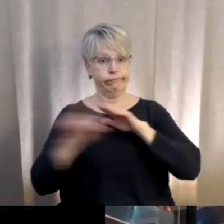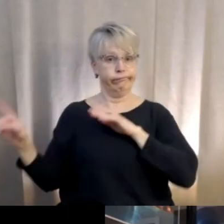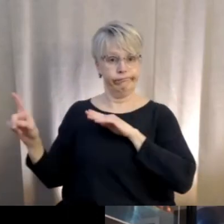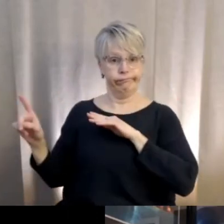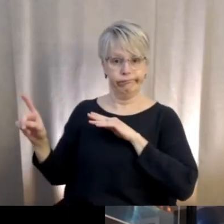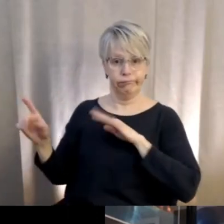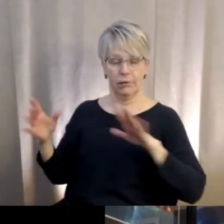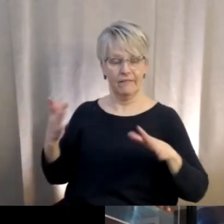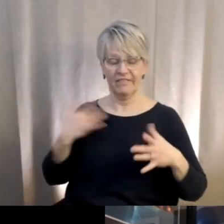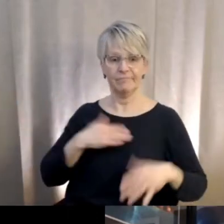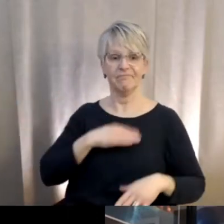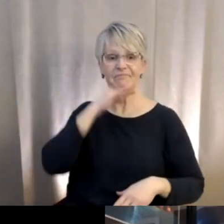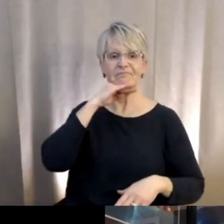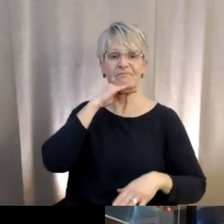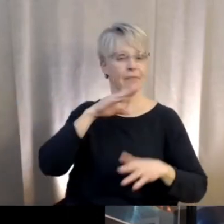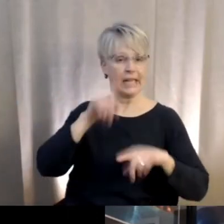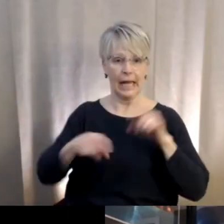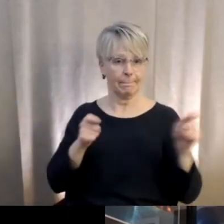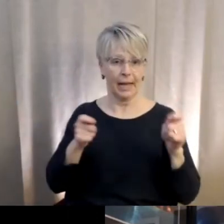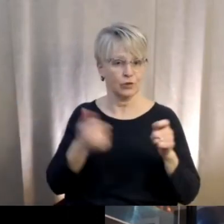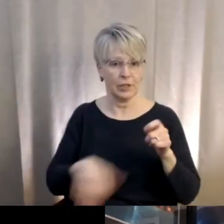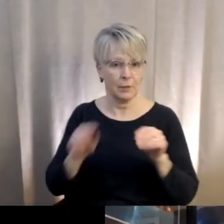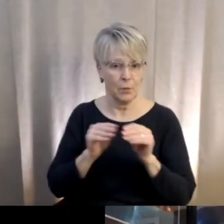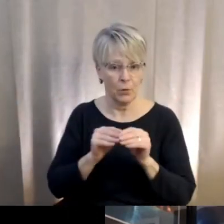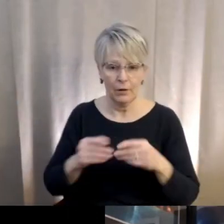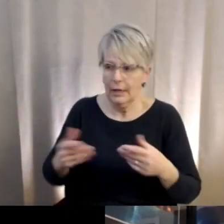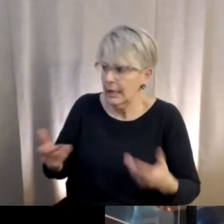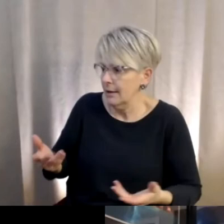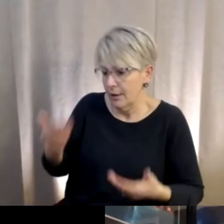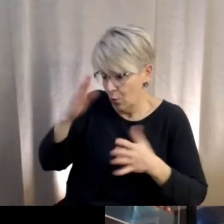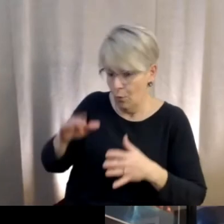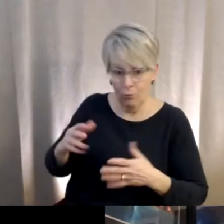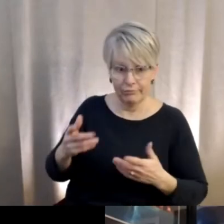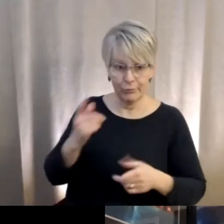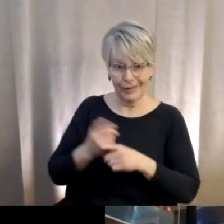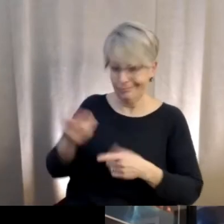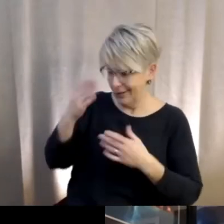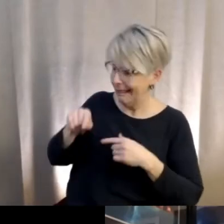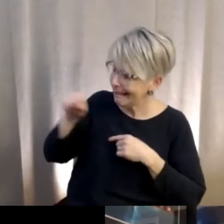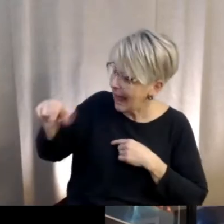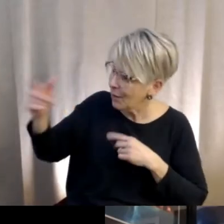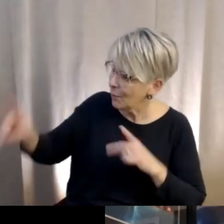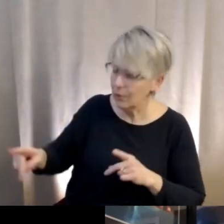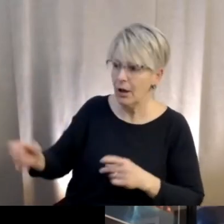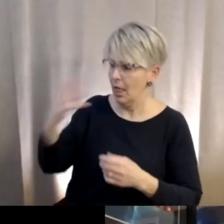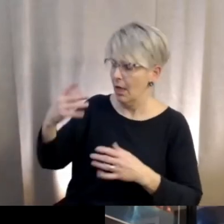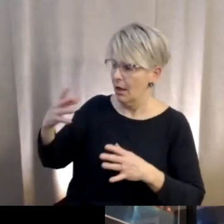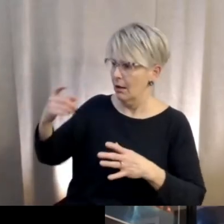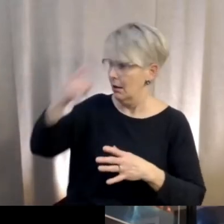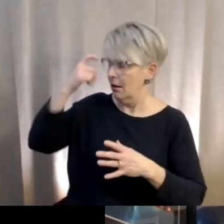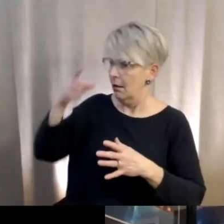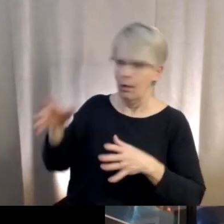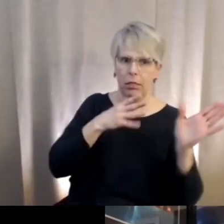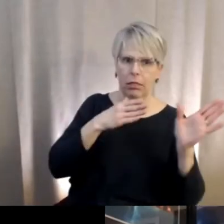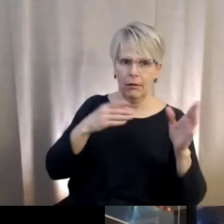I'm tapped out. Yeah. You never know what the trigger of the other person is going to be. Sure.